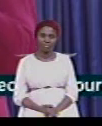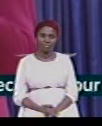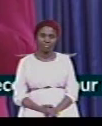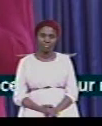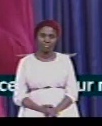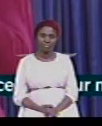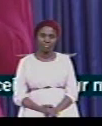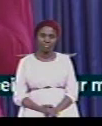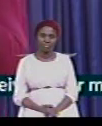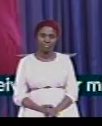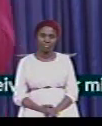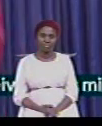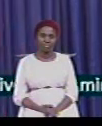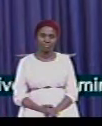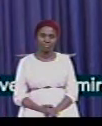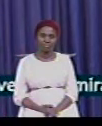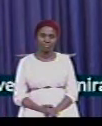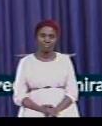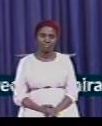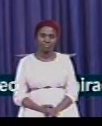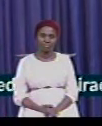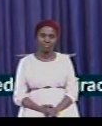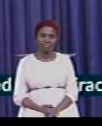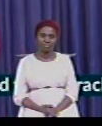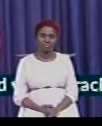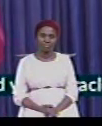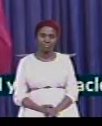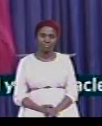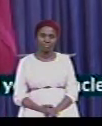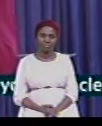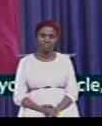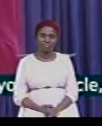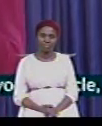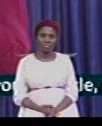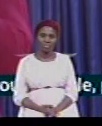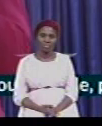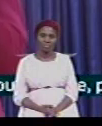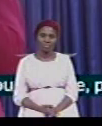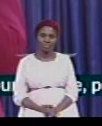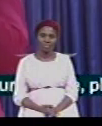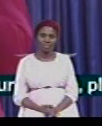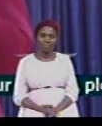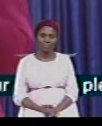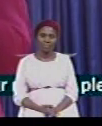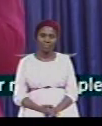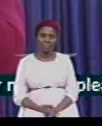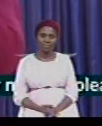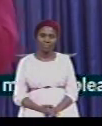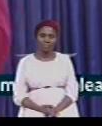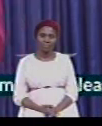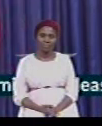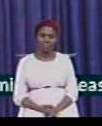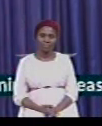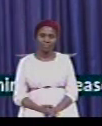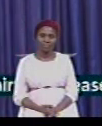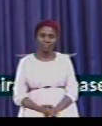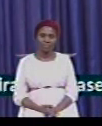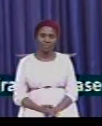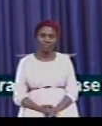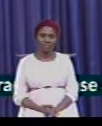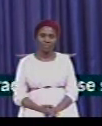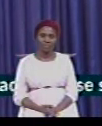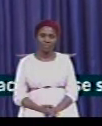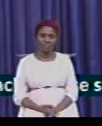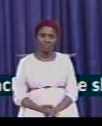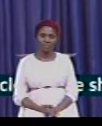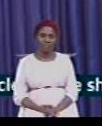pa ibo na chi e wo dck mu na wo Nigeria no eno so no last I say ya